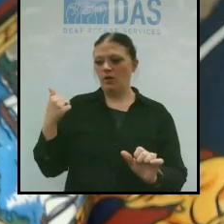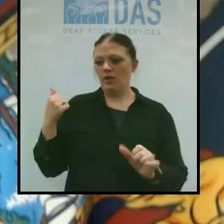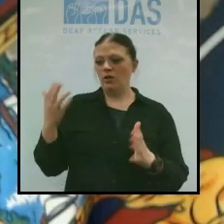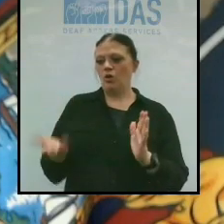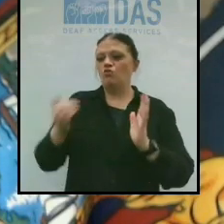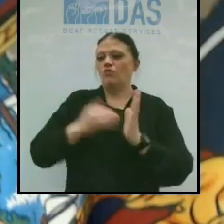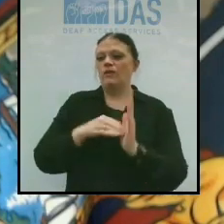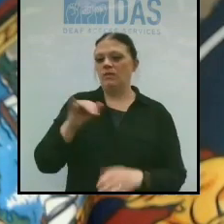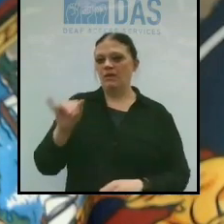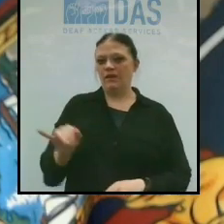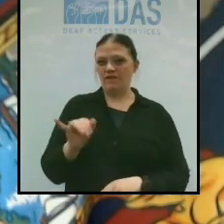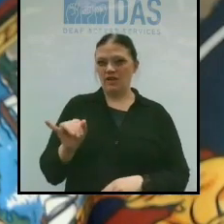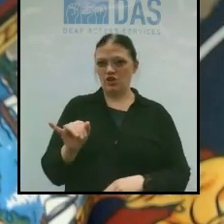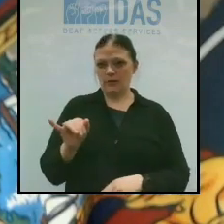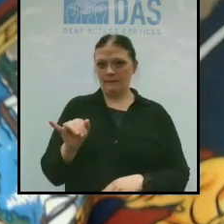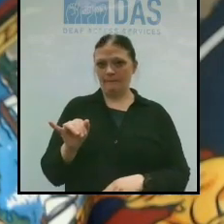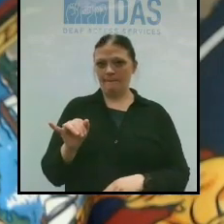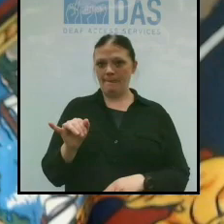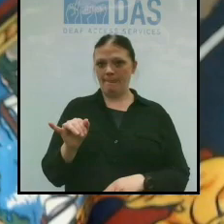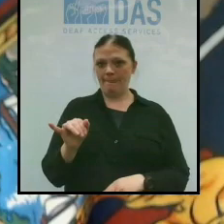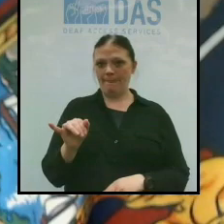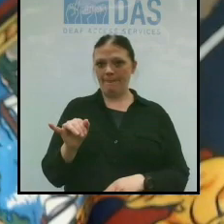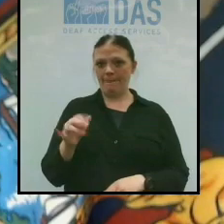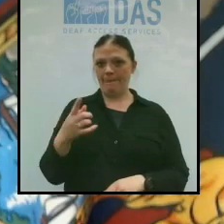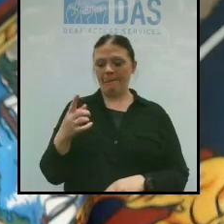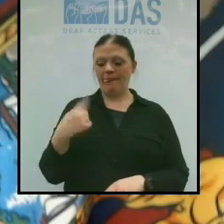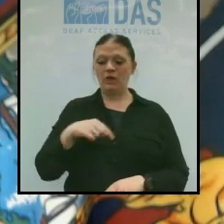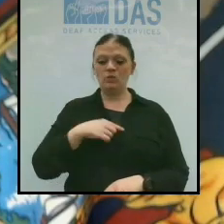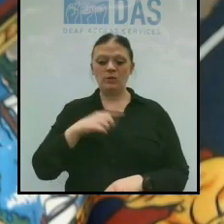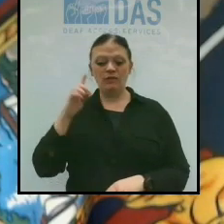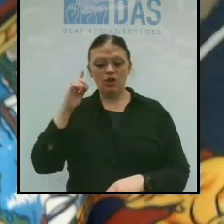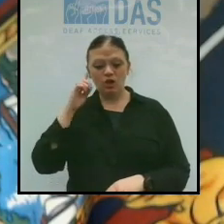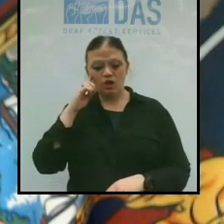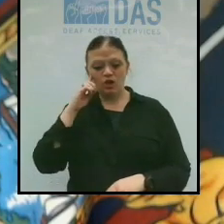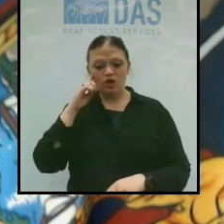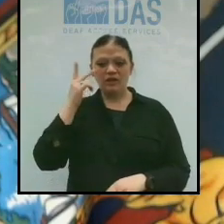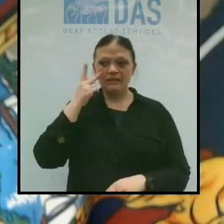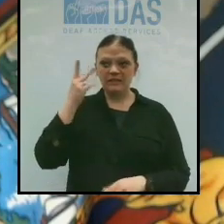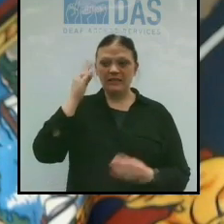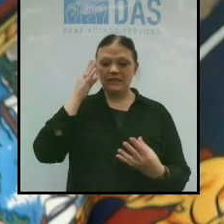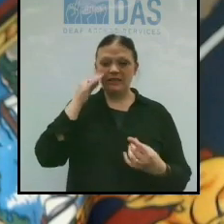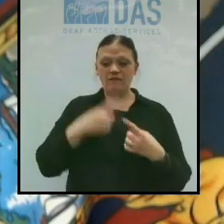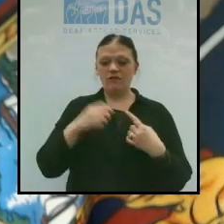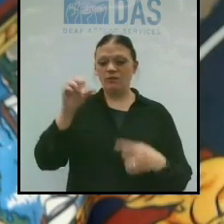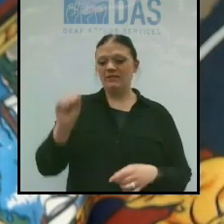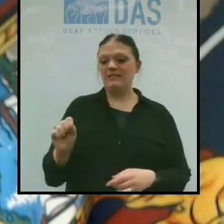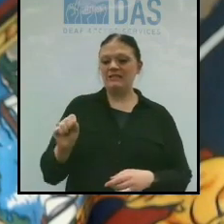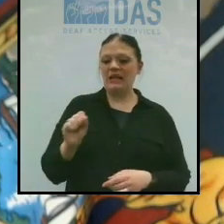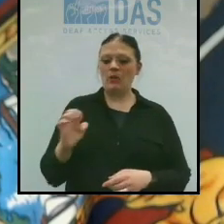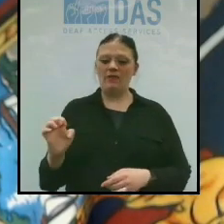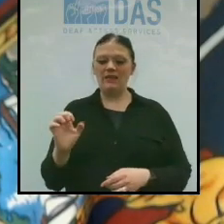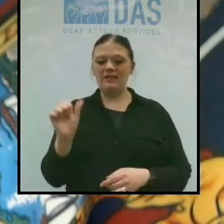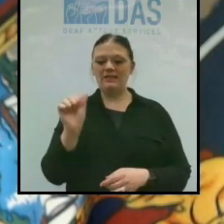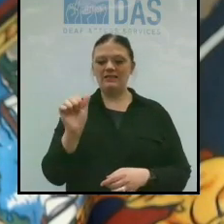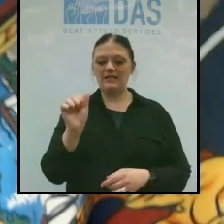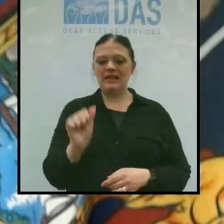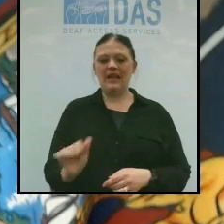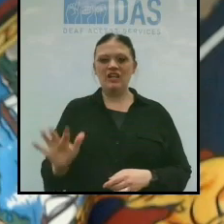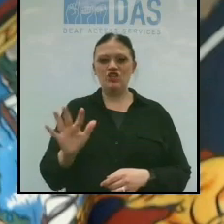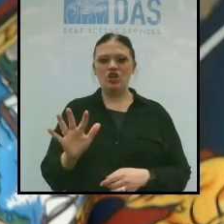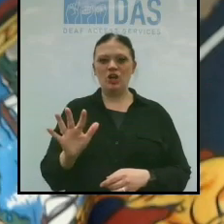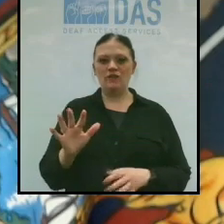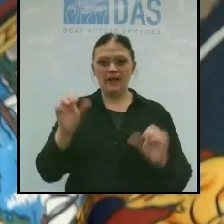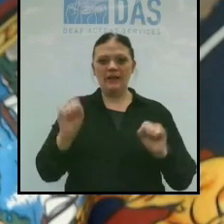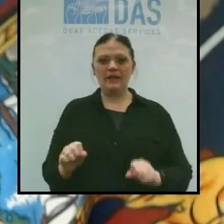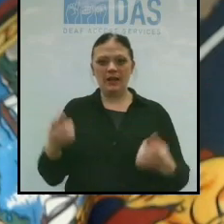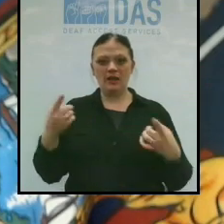repeat infection. So we've heard data from Southeast Asia that suggests that this can occur.